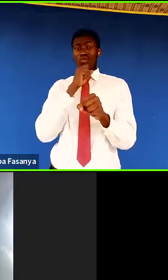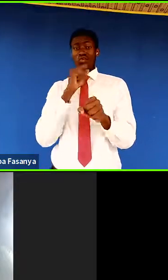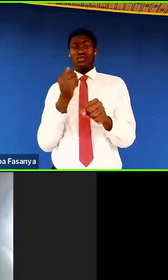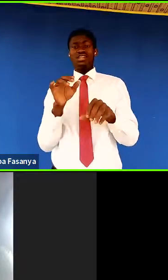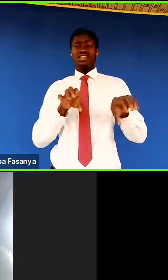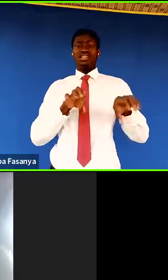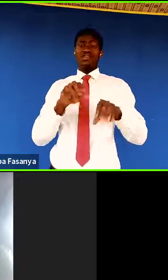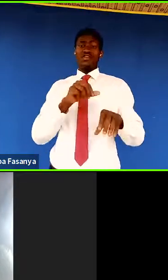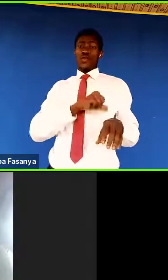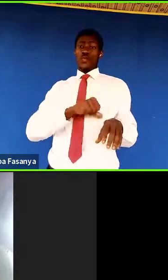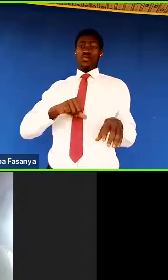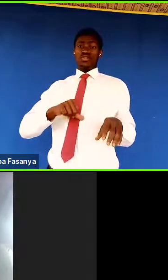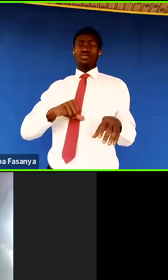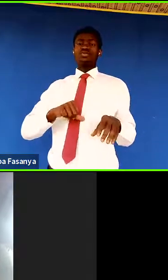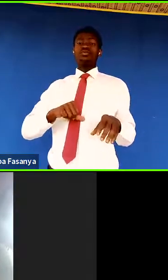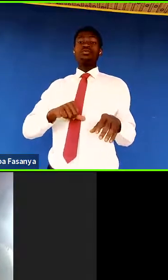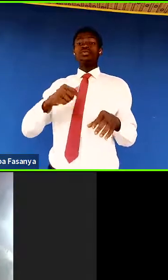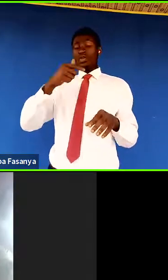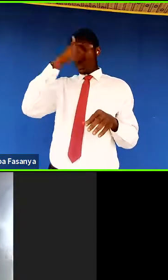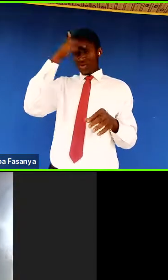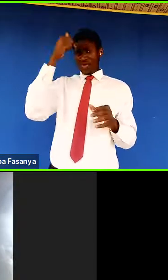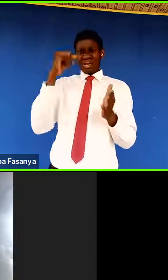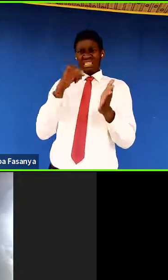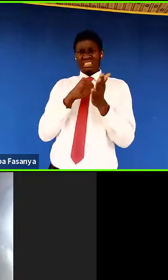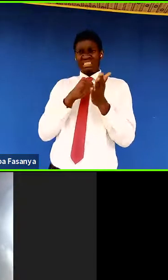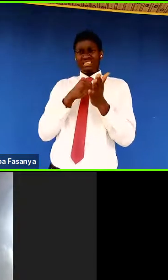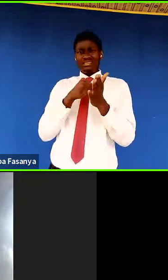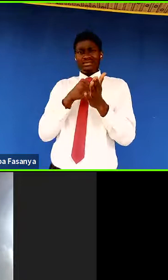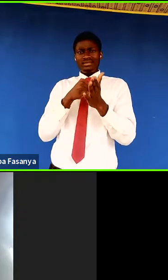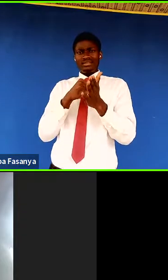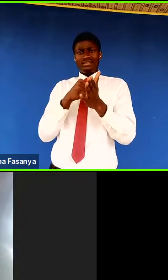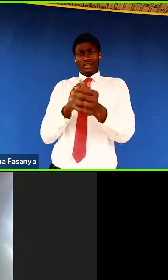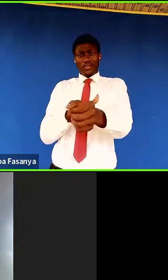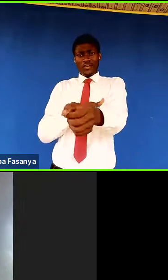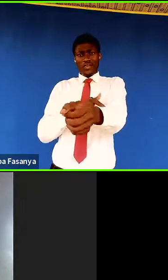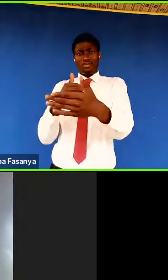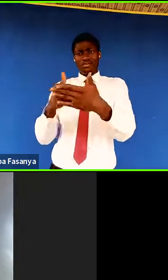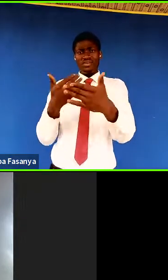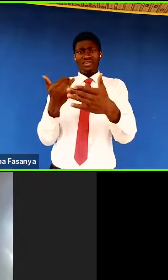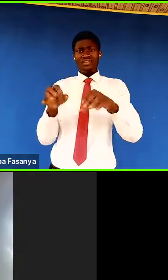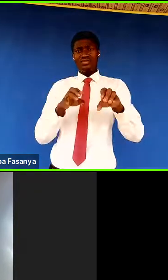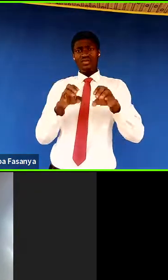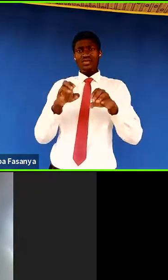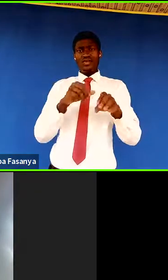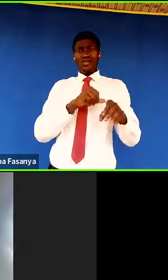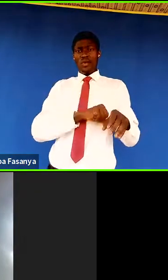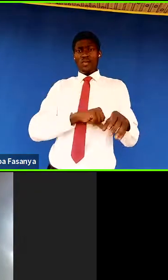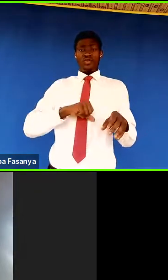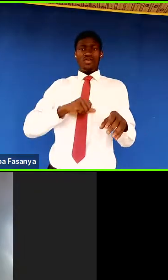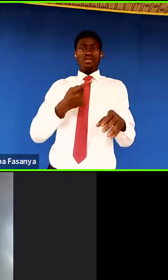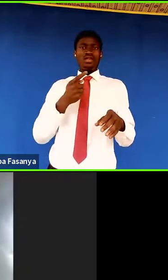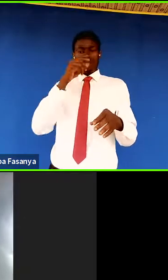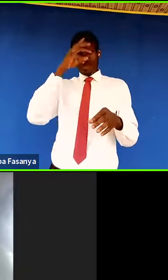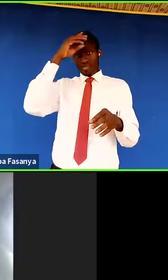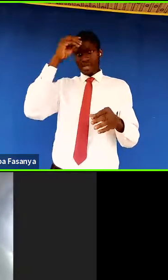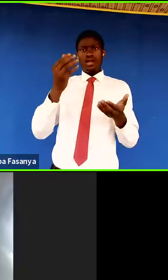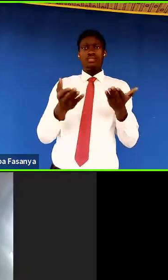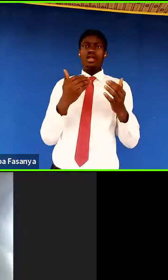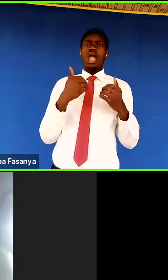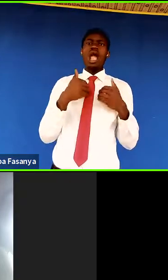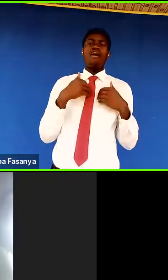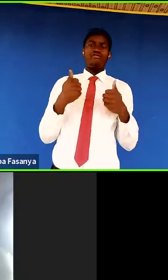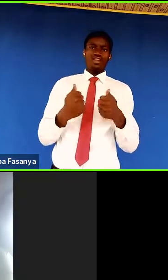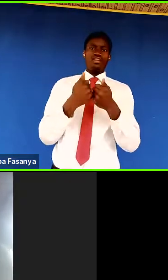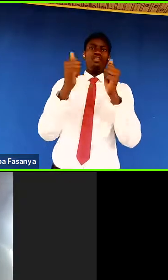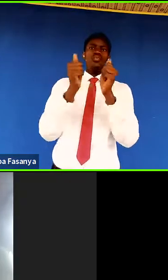because it took a while before they did the operation, the man may have challenges with sperm production. Such a person should not sit down and say, oh, it